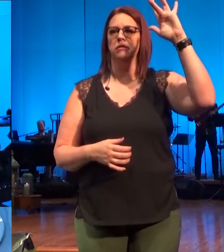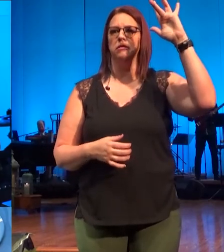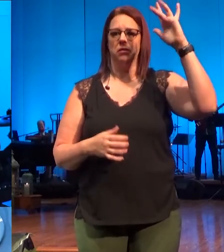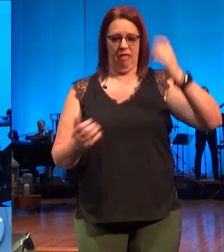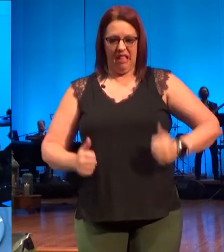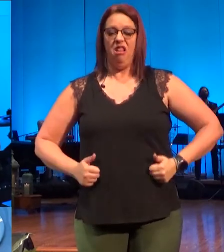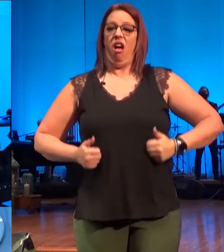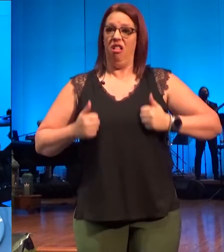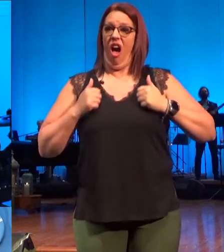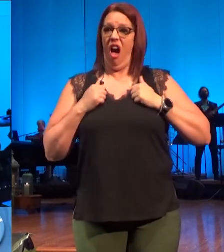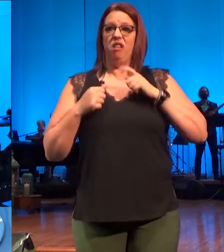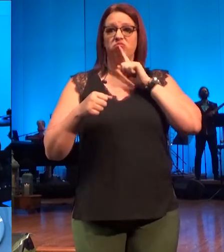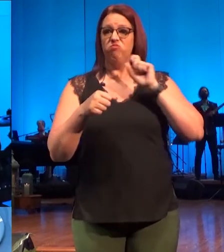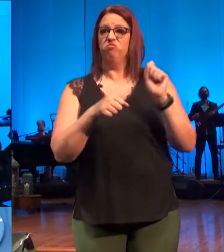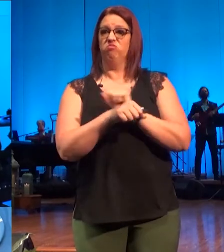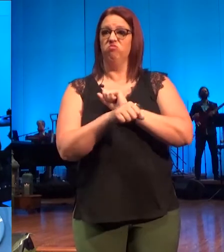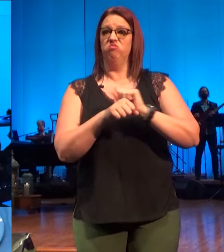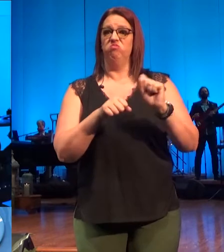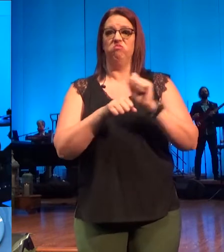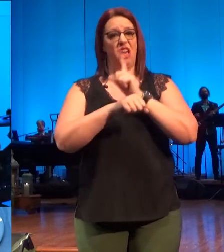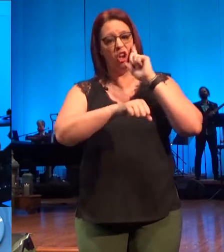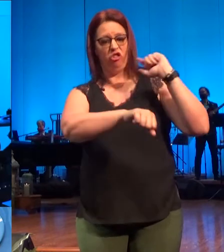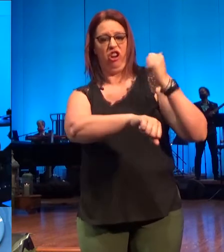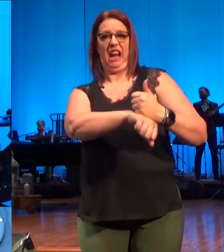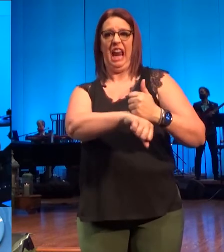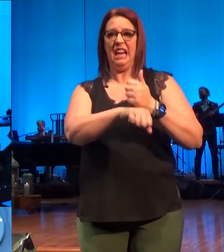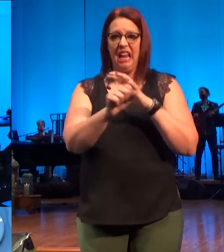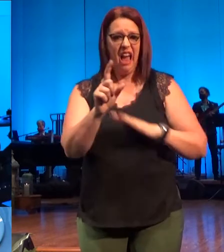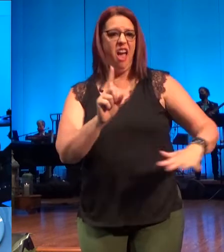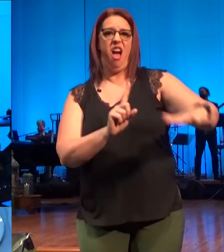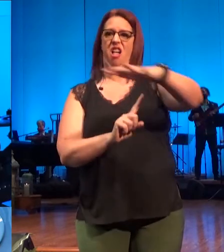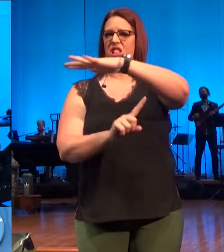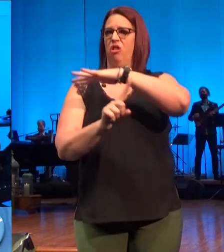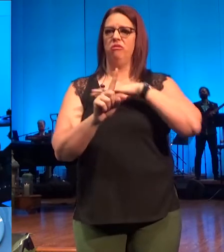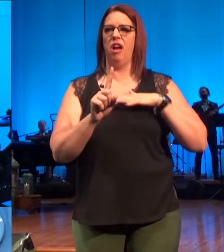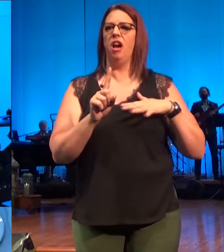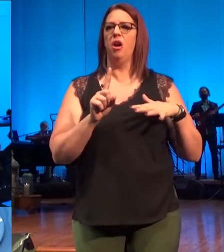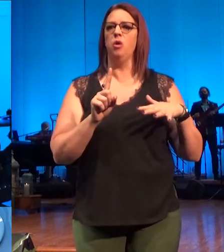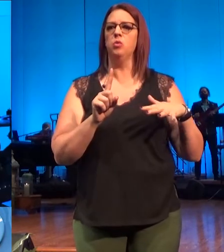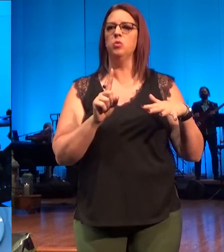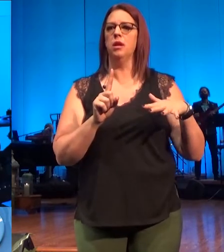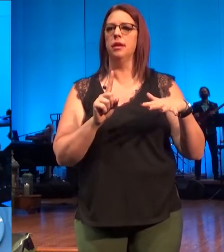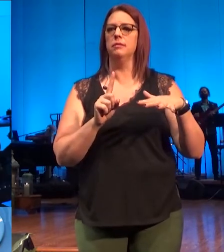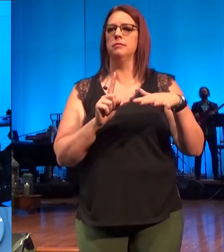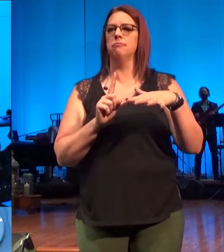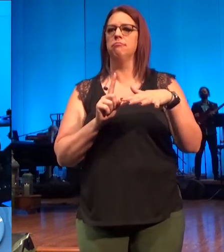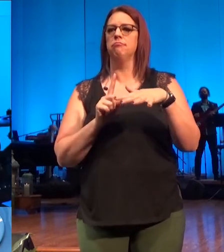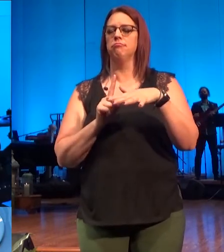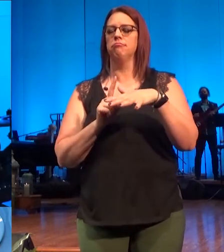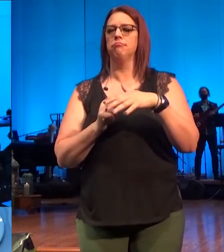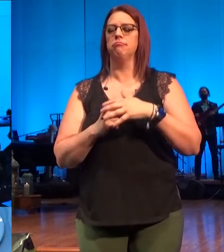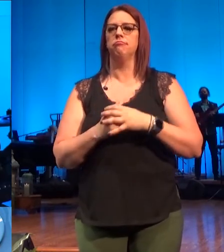alive right now, creating right now, everywhere, all around us.